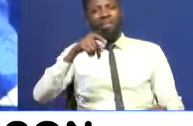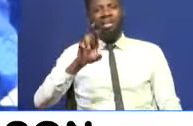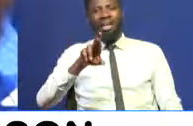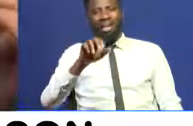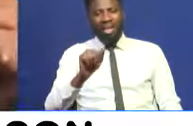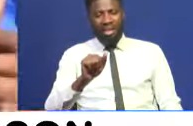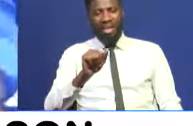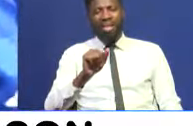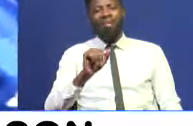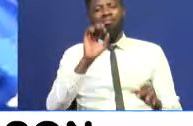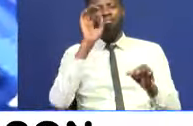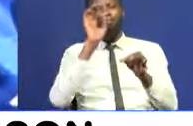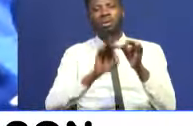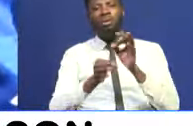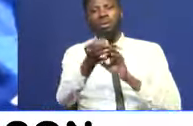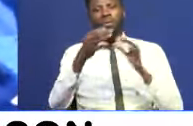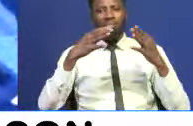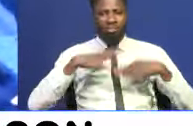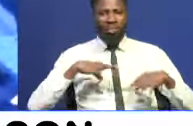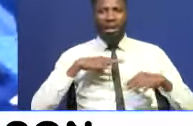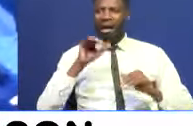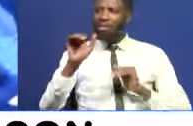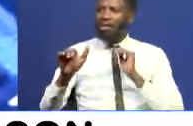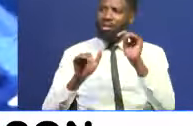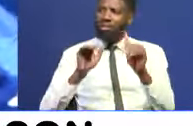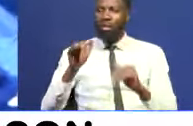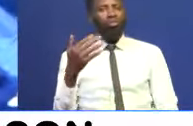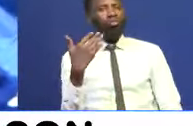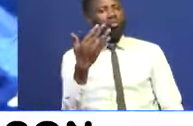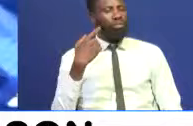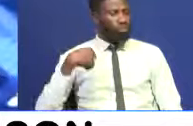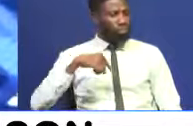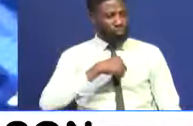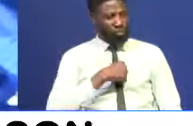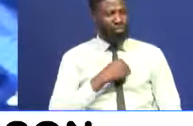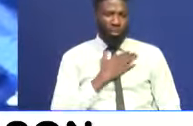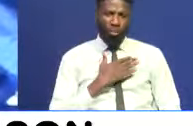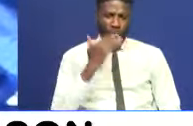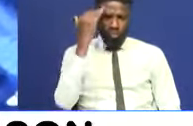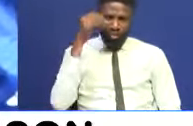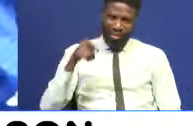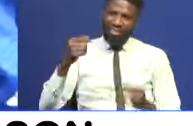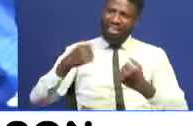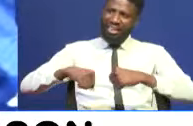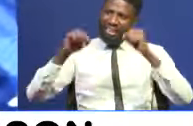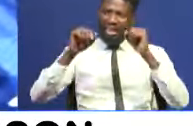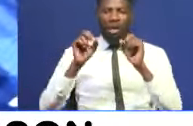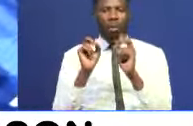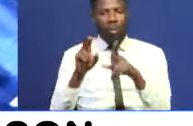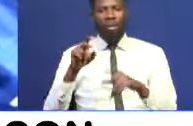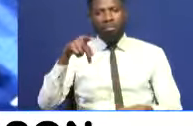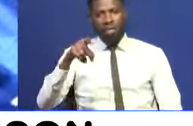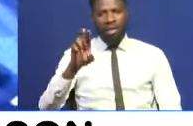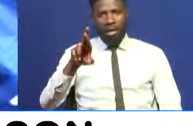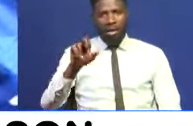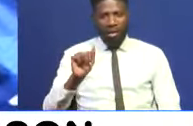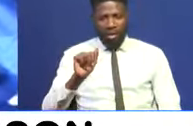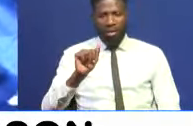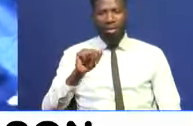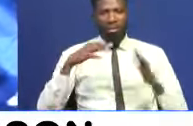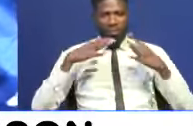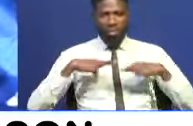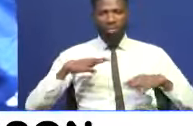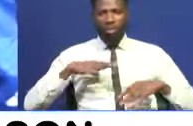to incite people and to ask for documents. We want to know, apart from you being a chair of a residents